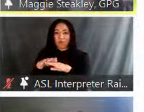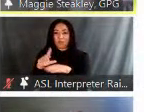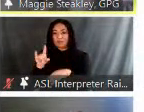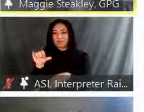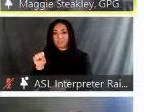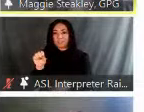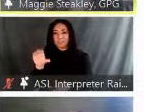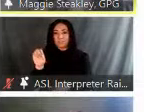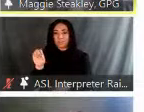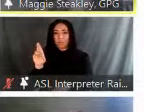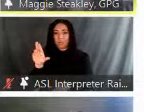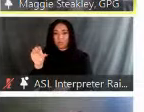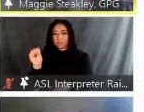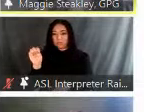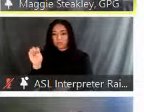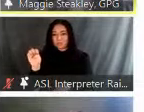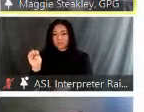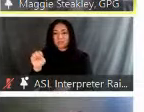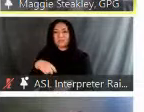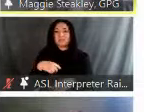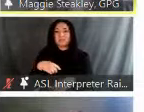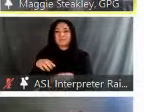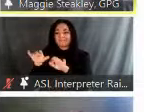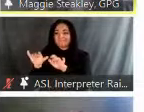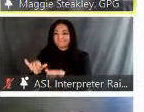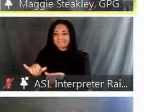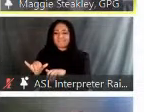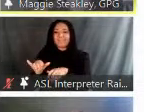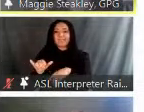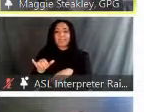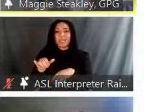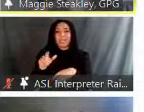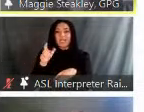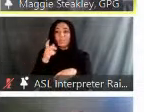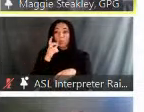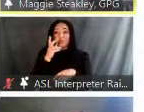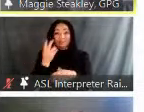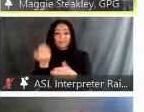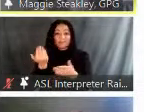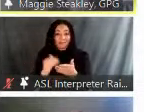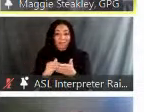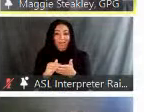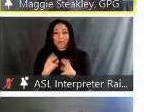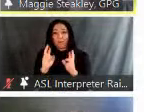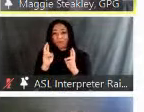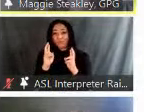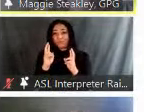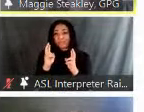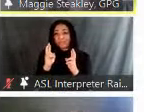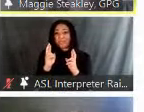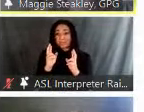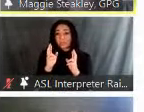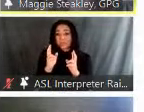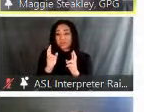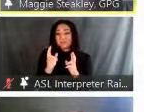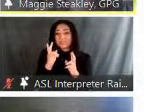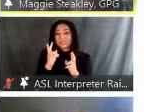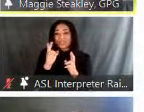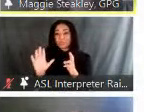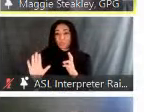discussion and bring back helpful tools to frame our work together. So when you see this again, hopefully you'll see what you've just contributed